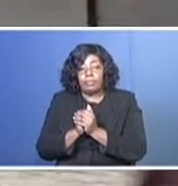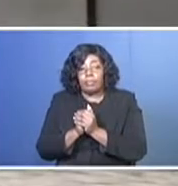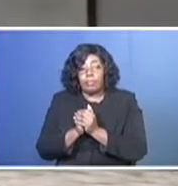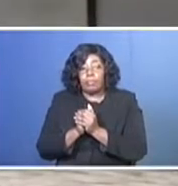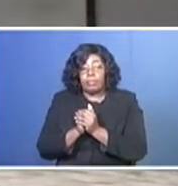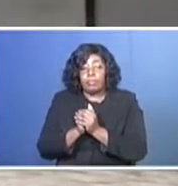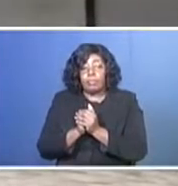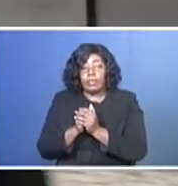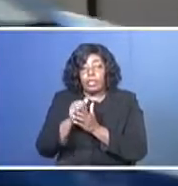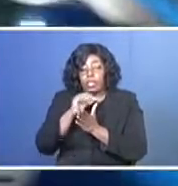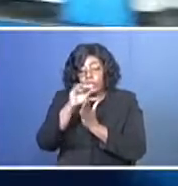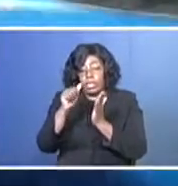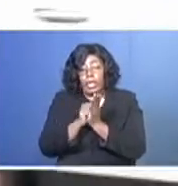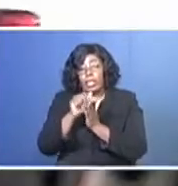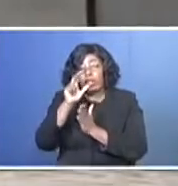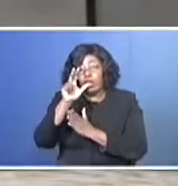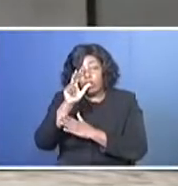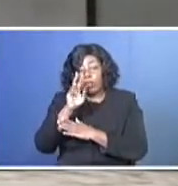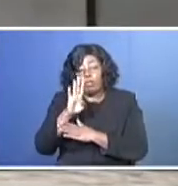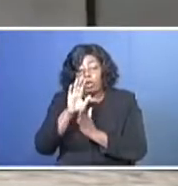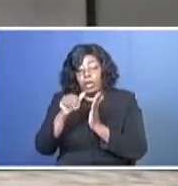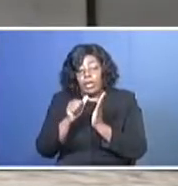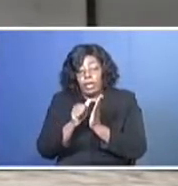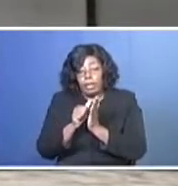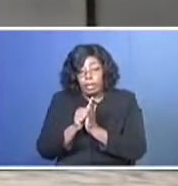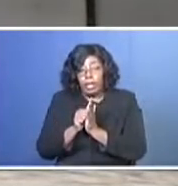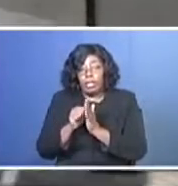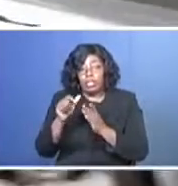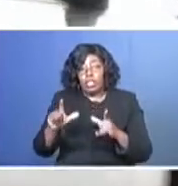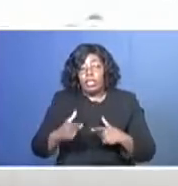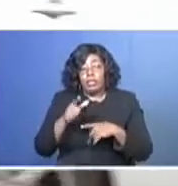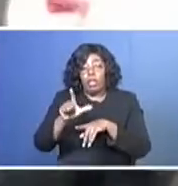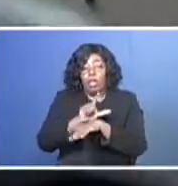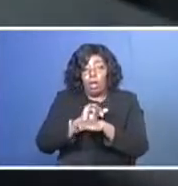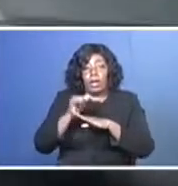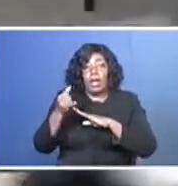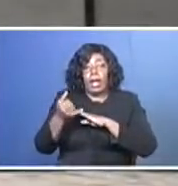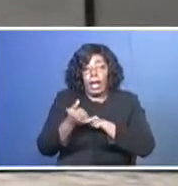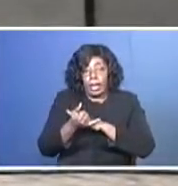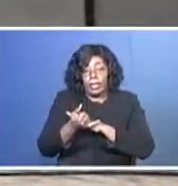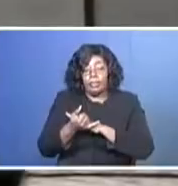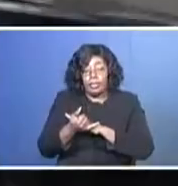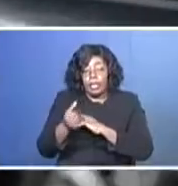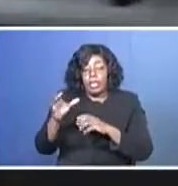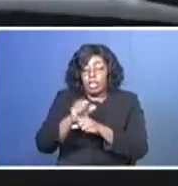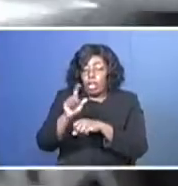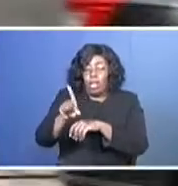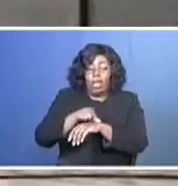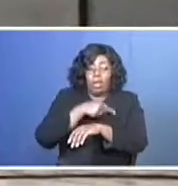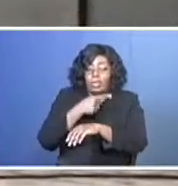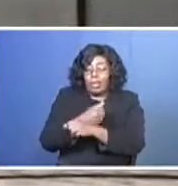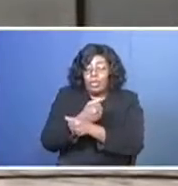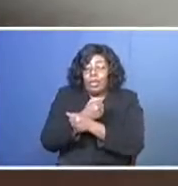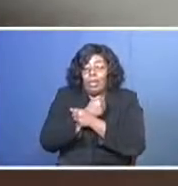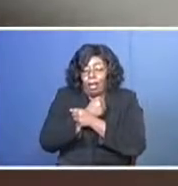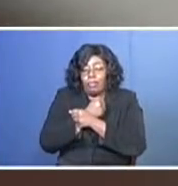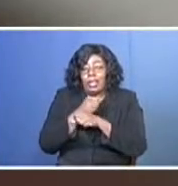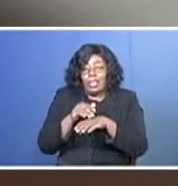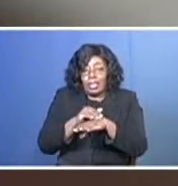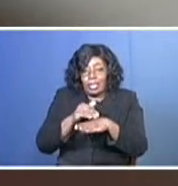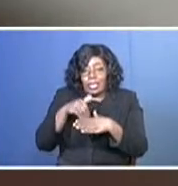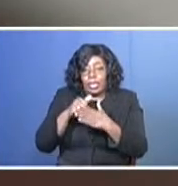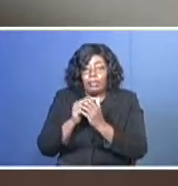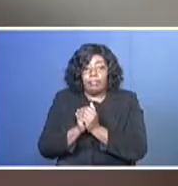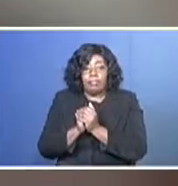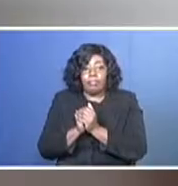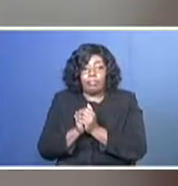For 34-year-old Long Island native Dorcas Kemp, it took her many years to finally learn to love the skin she was given. Since